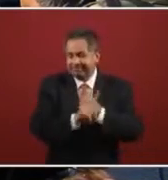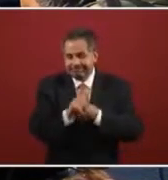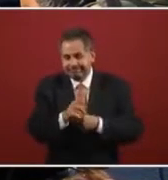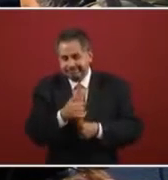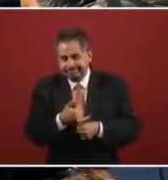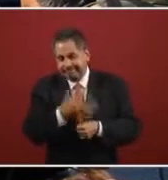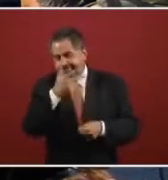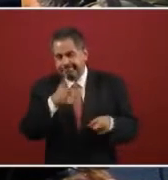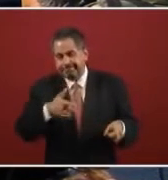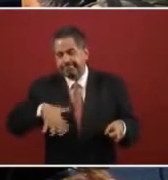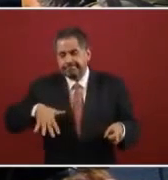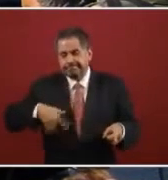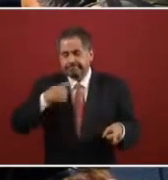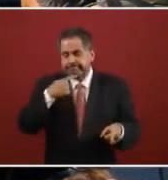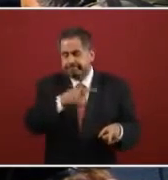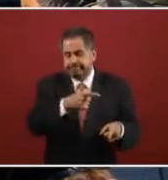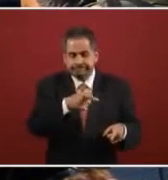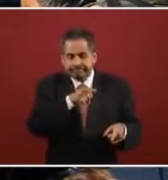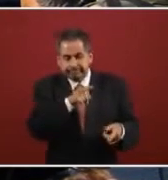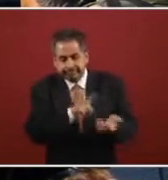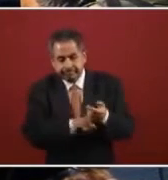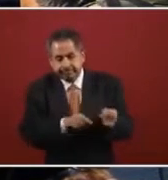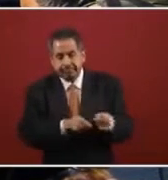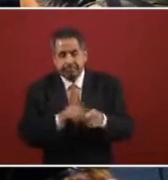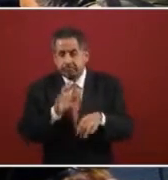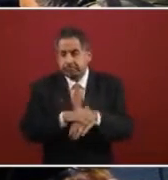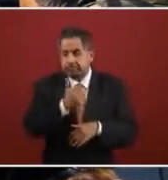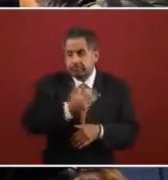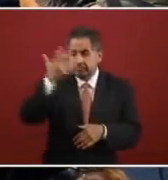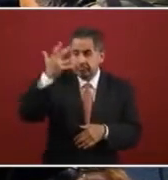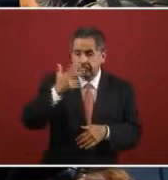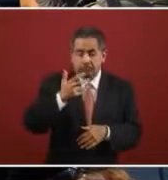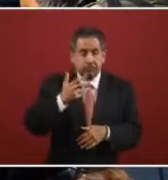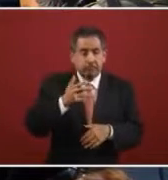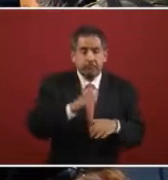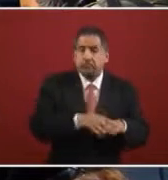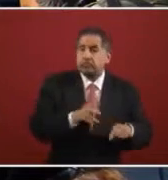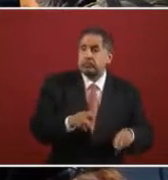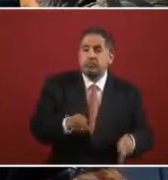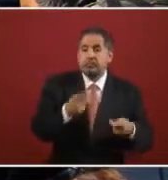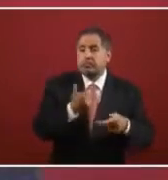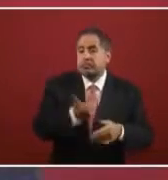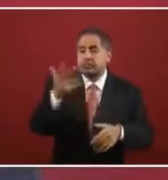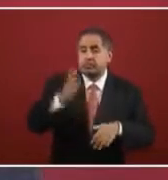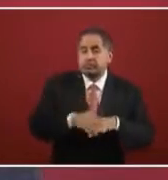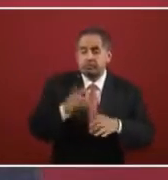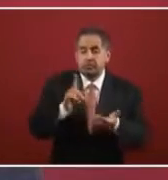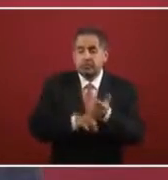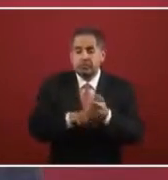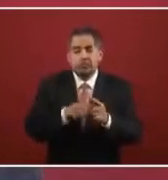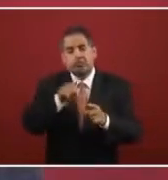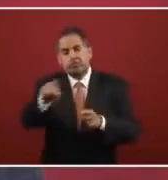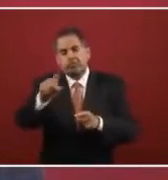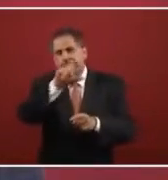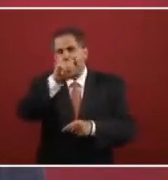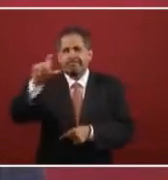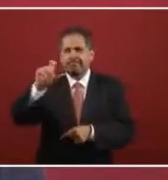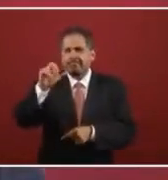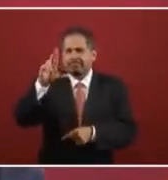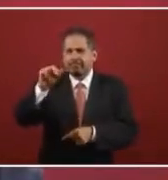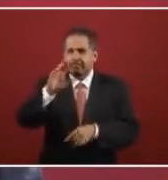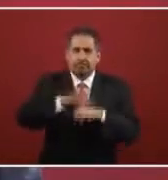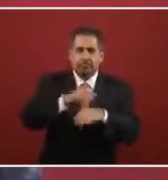como That's lo where mencioné, they la have the empresa, higher prices que da más caro porque le venden because más caro they el sell it more franquiciante, expensive from the